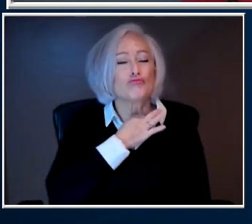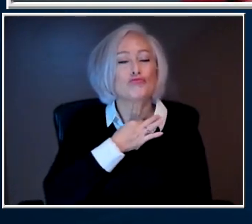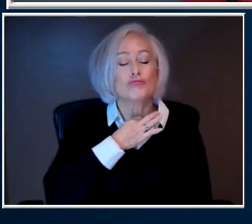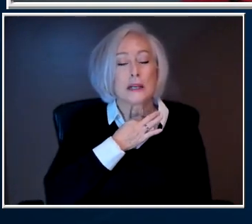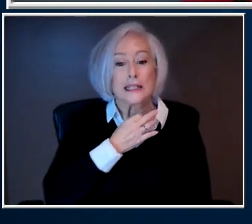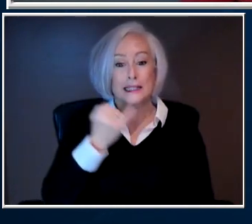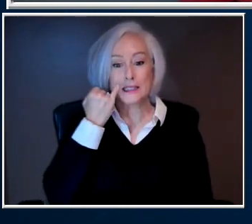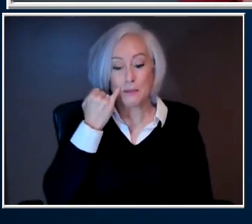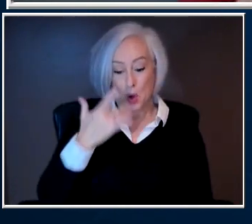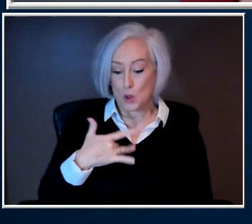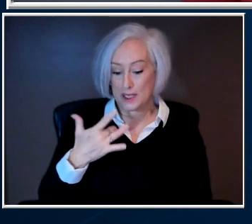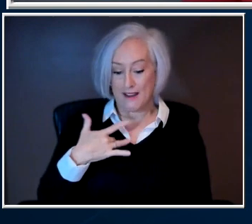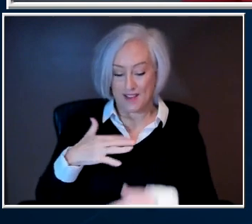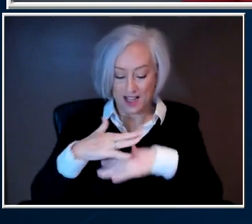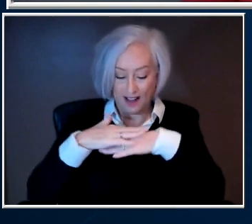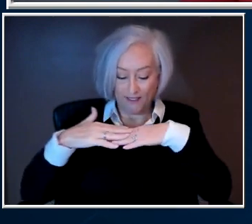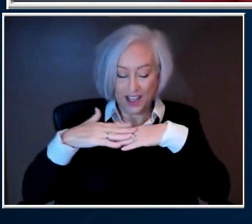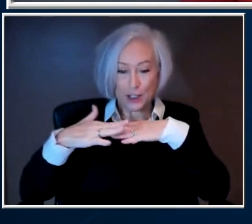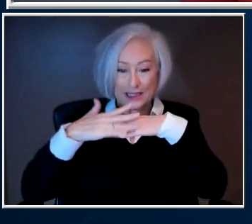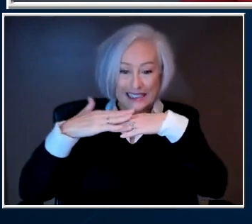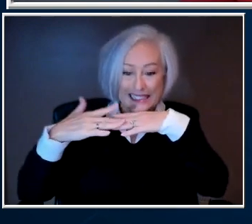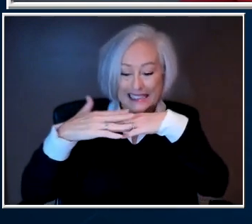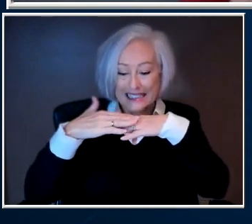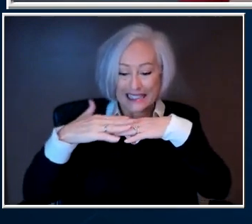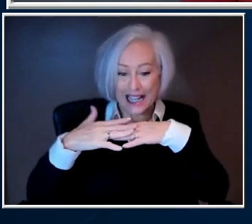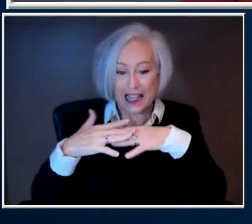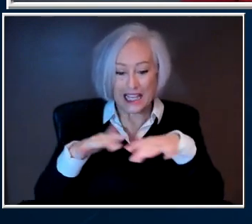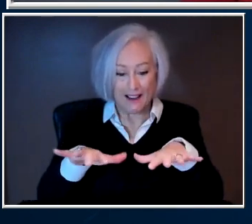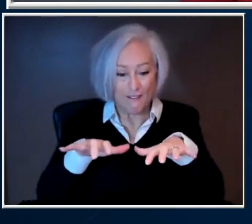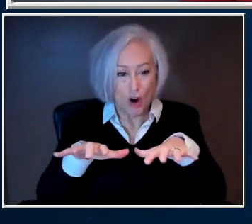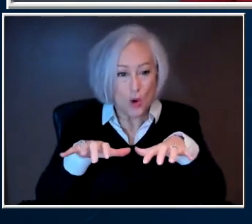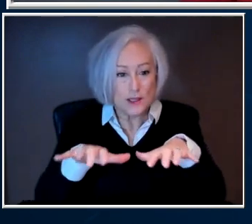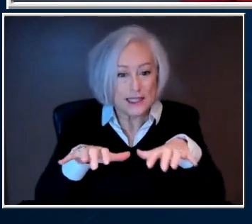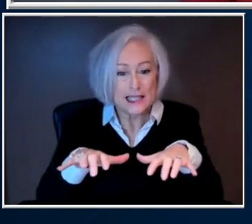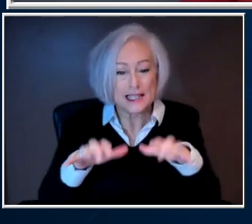feel the tingling, how do we know we're in hypothermia? Just let